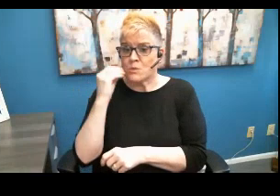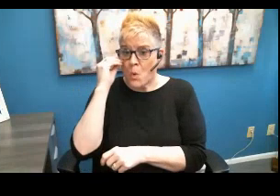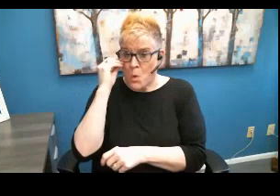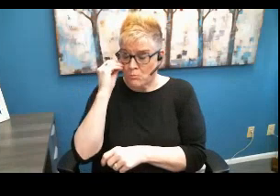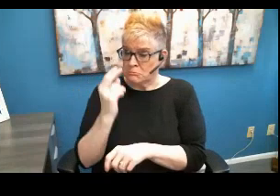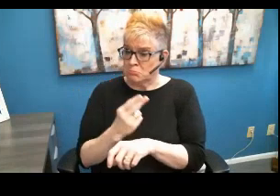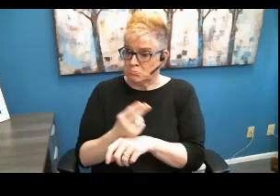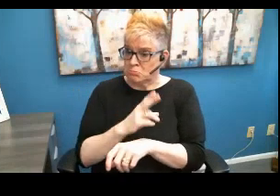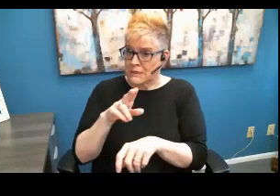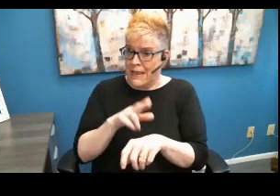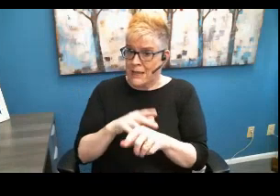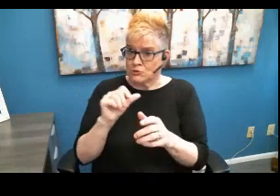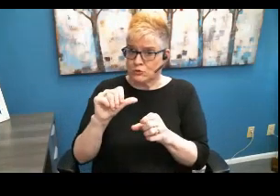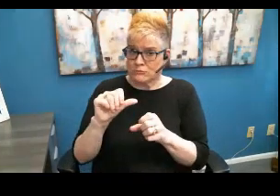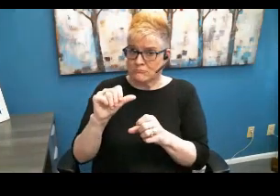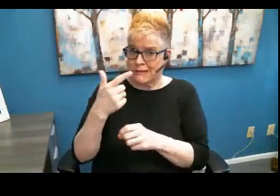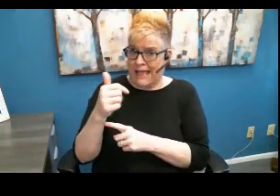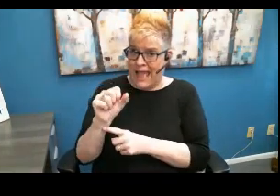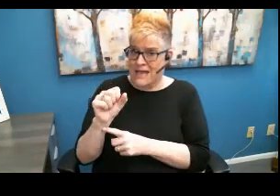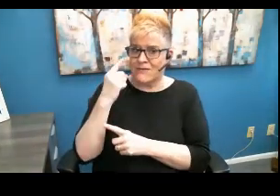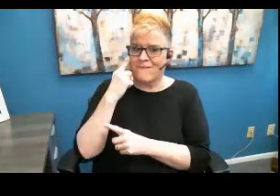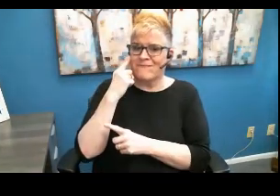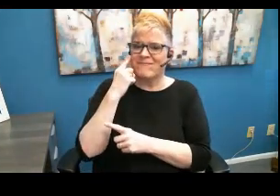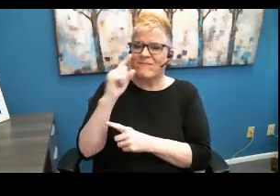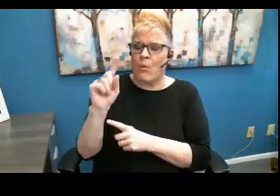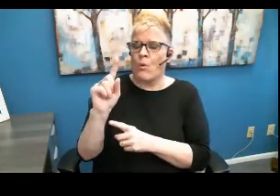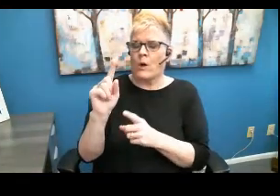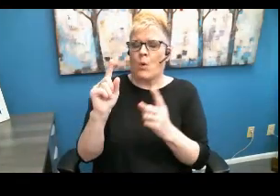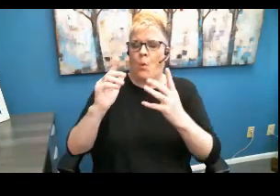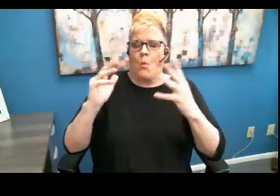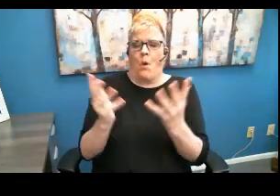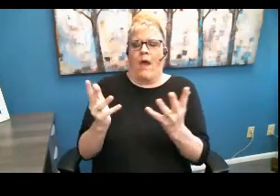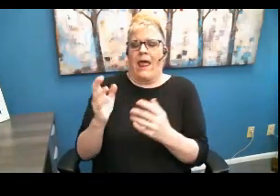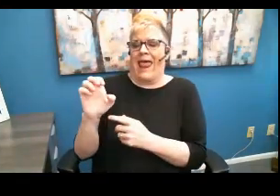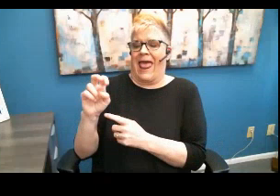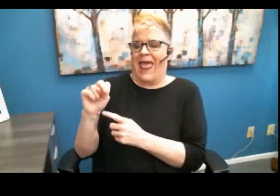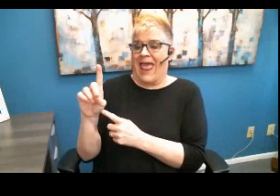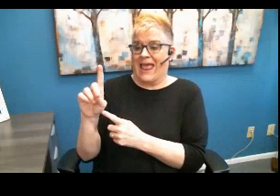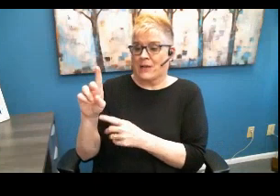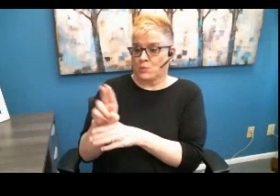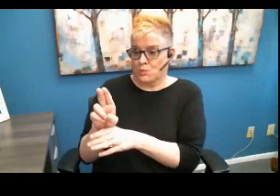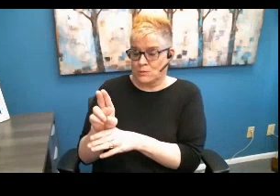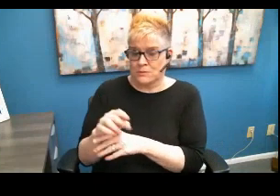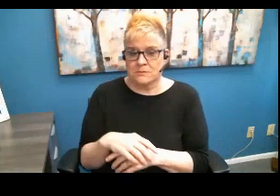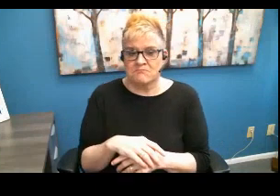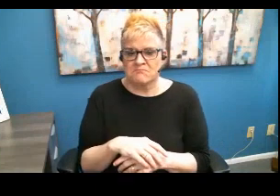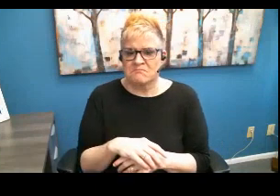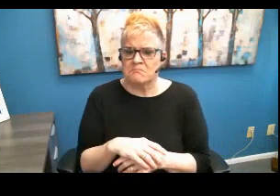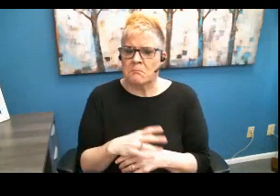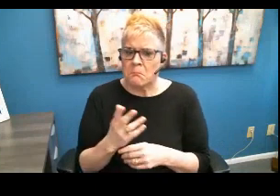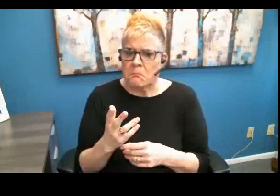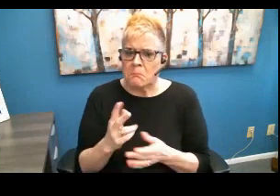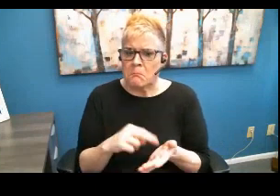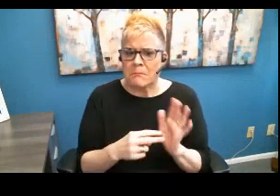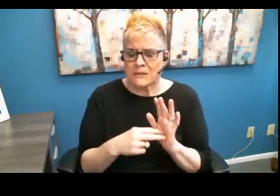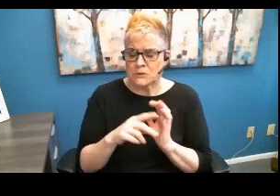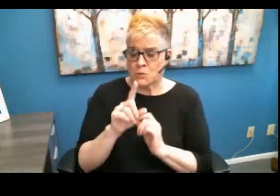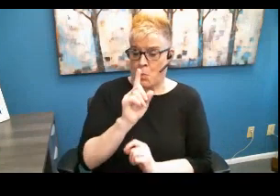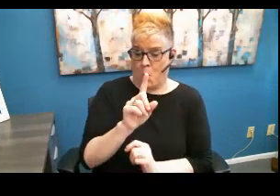use natural gas for some type of end use. Now, that translates out to one